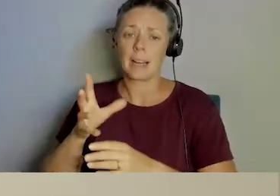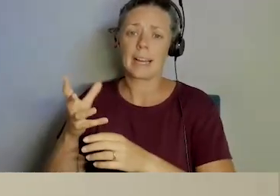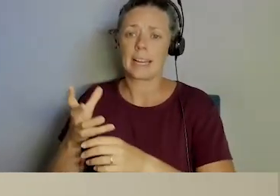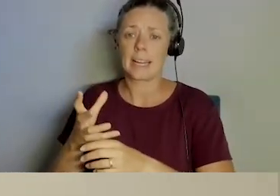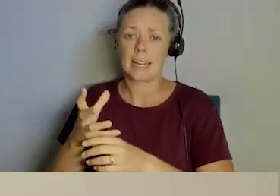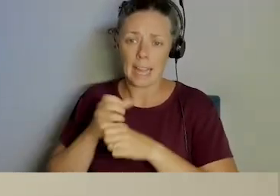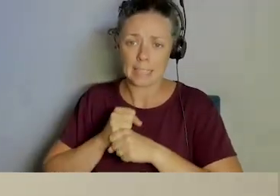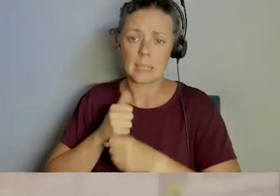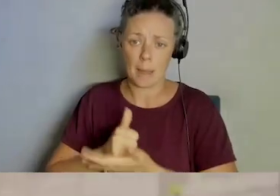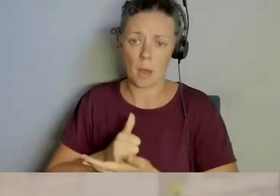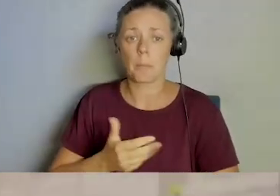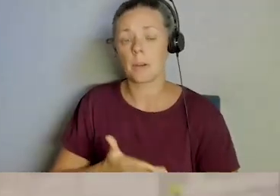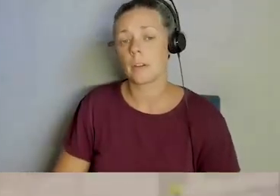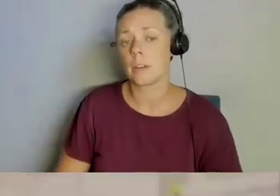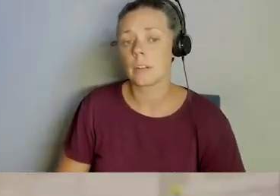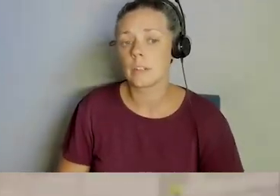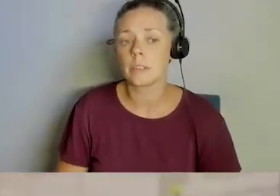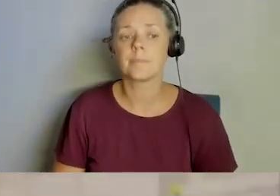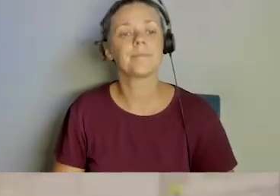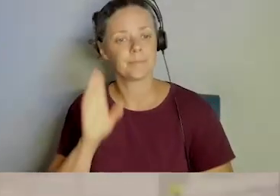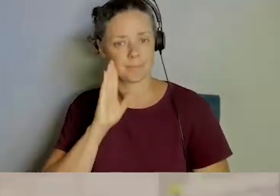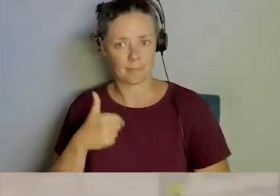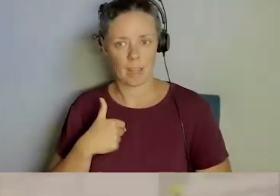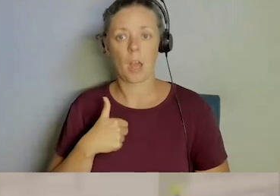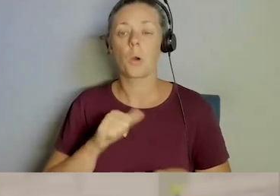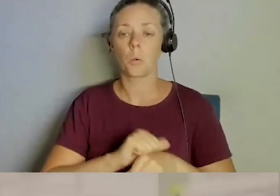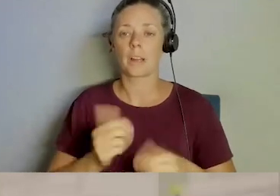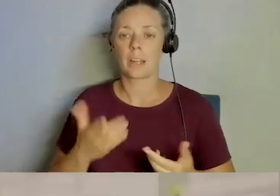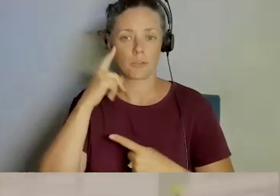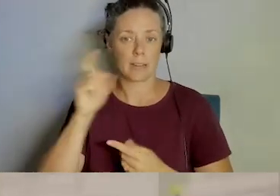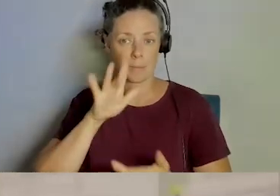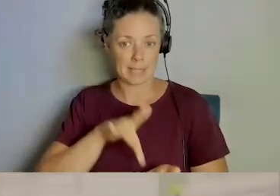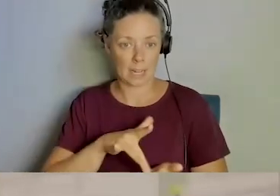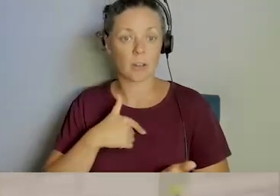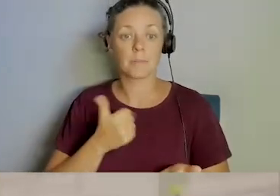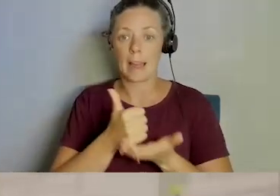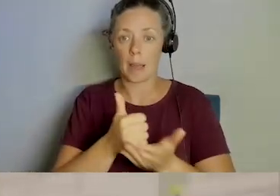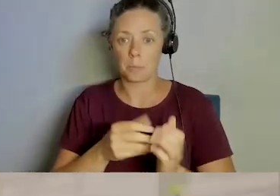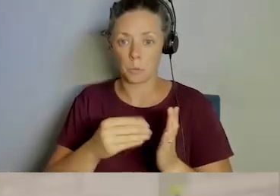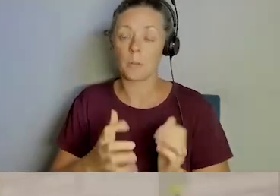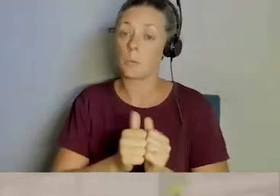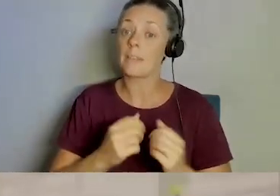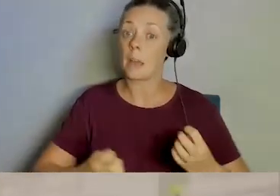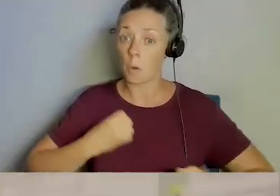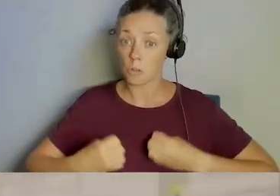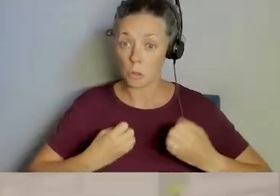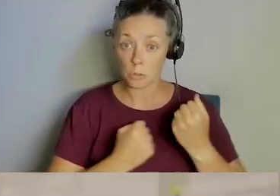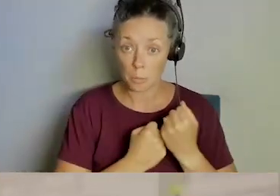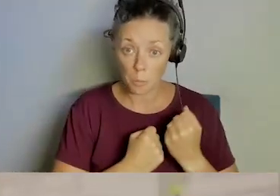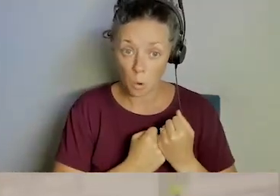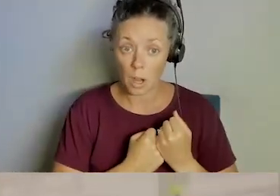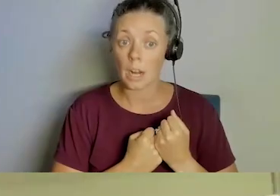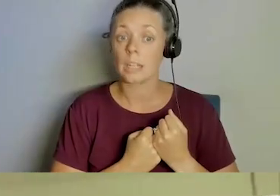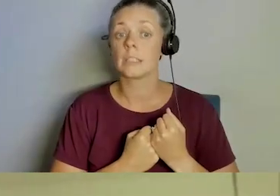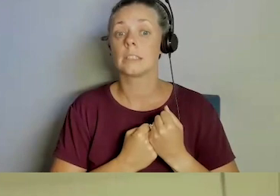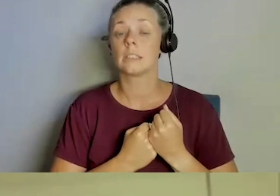The Dream Center offers services to our students, everything from counseling to emotional support, as far as for all students who are undocumented